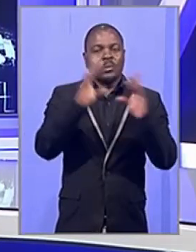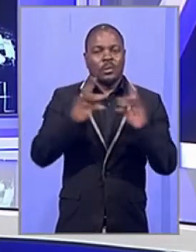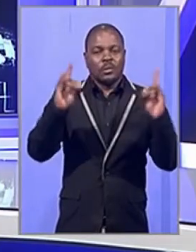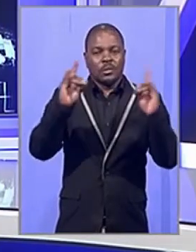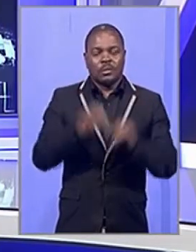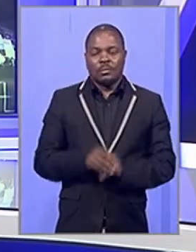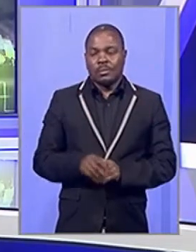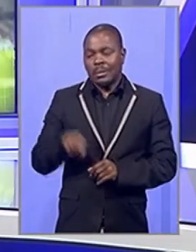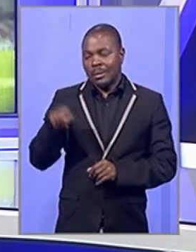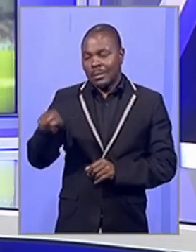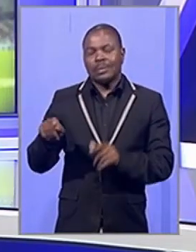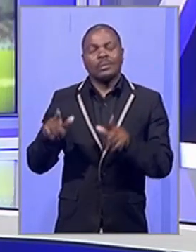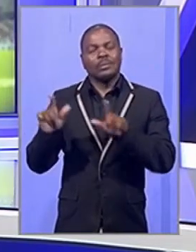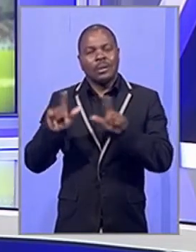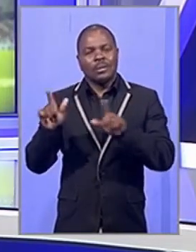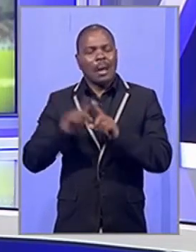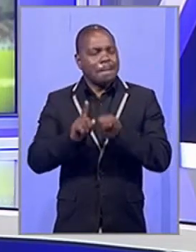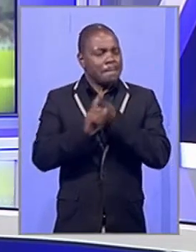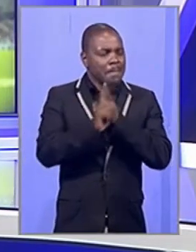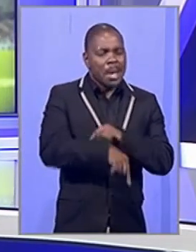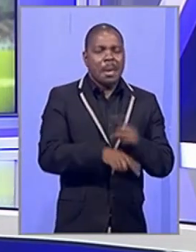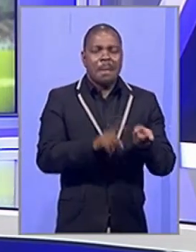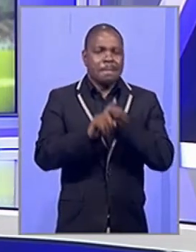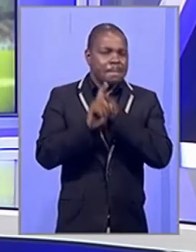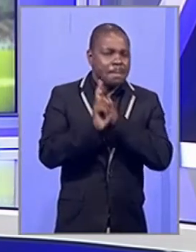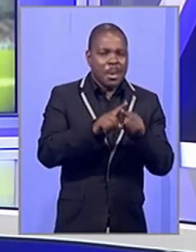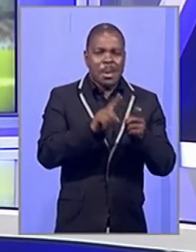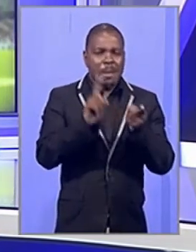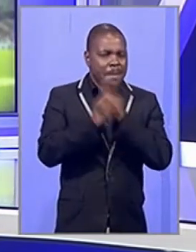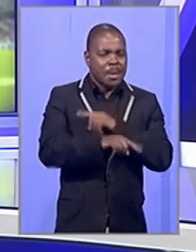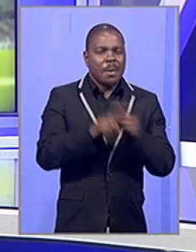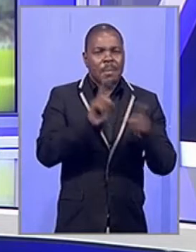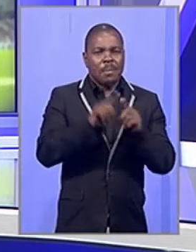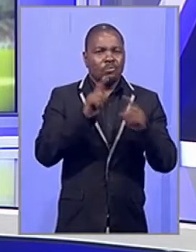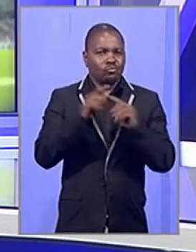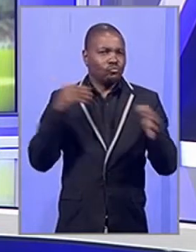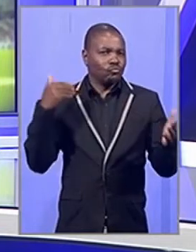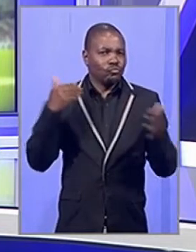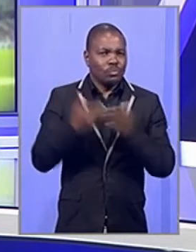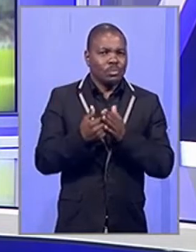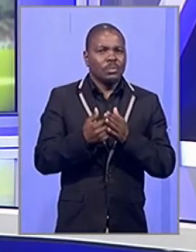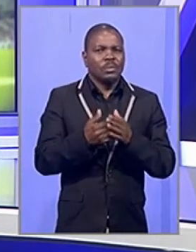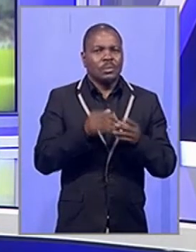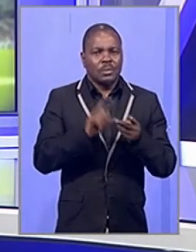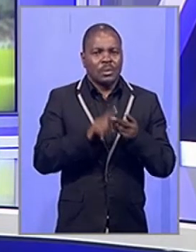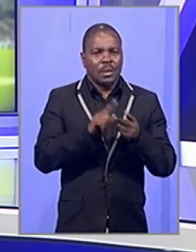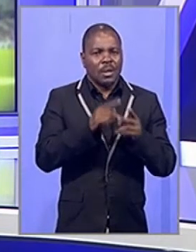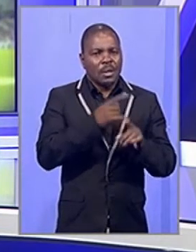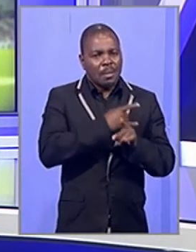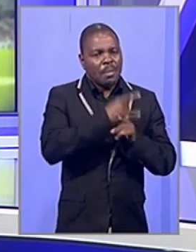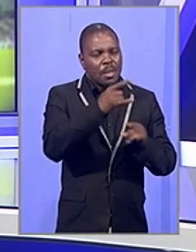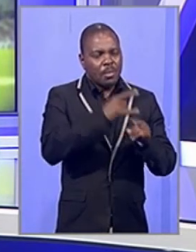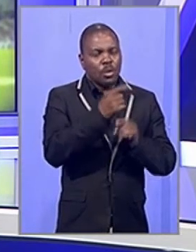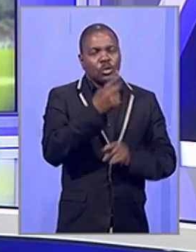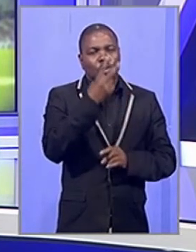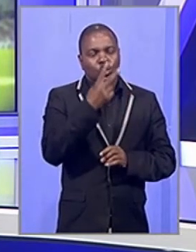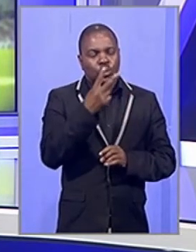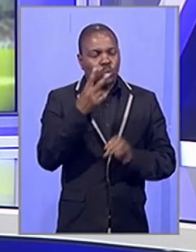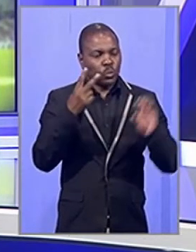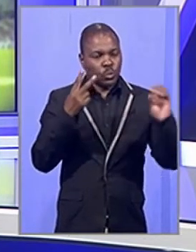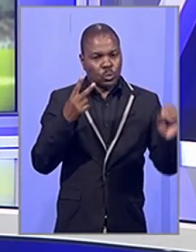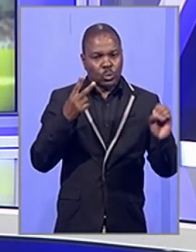e sale e feketša Orlando Pirates dipapading tša yona ya ba e fenya ka dino tše 2 go